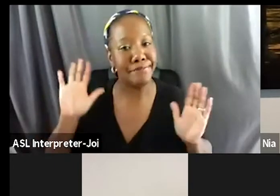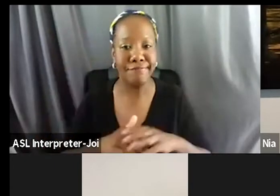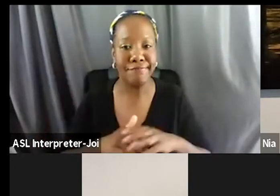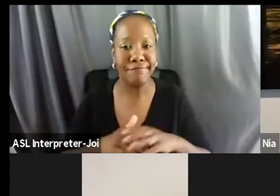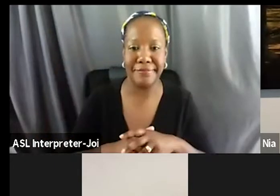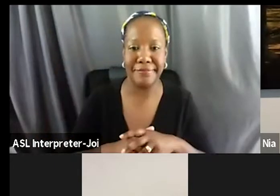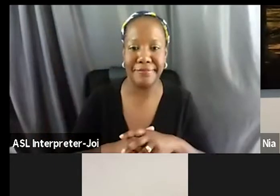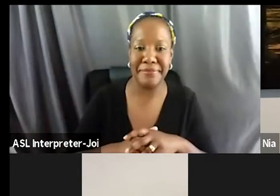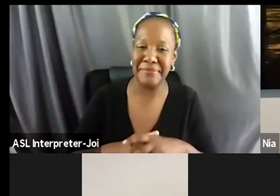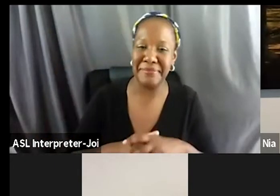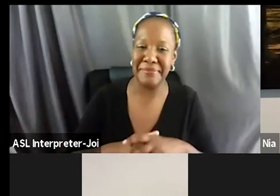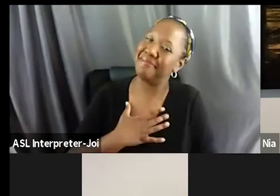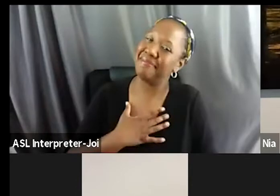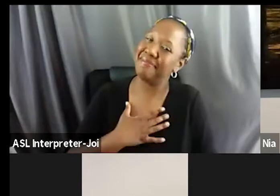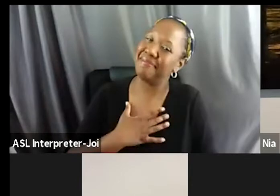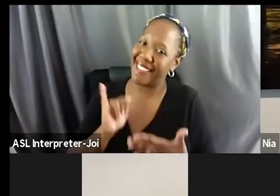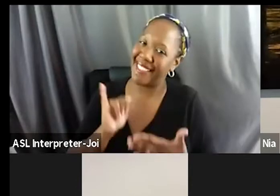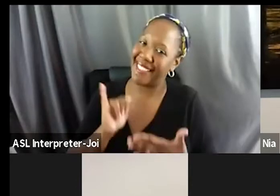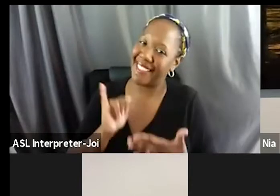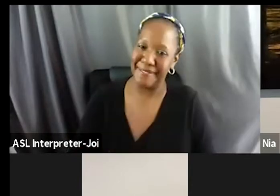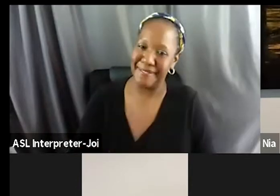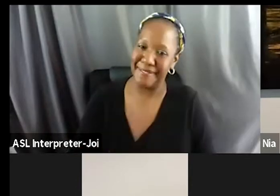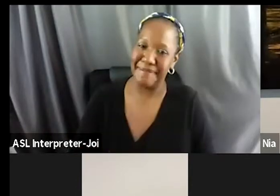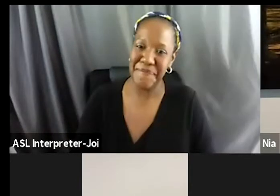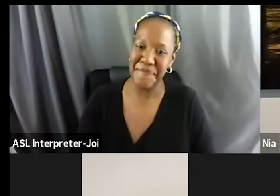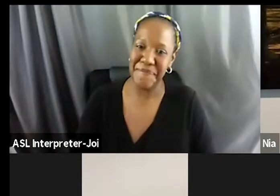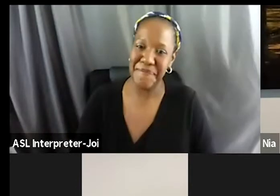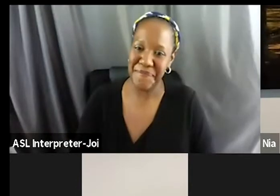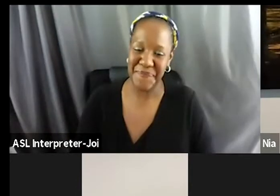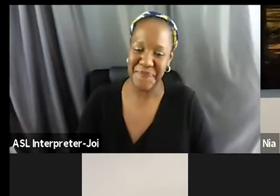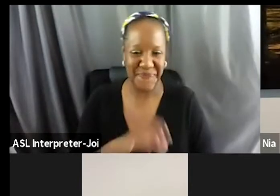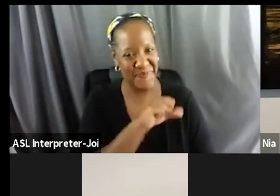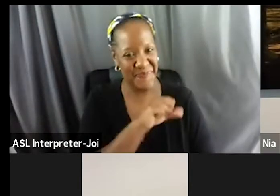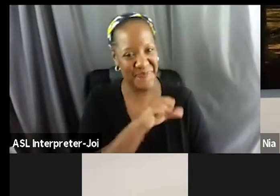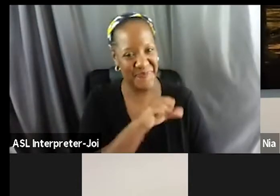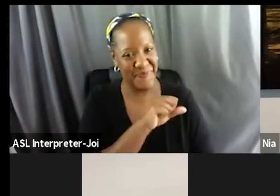I like that. Me in my head. Yeah.